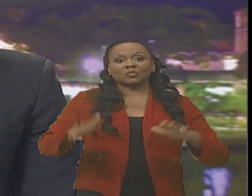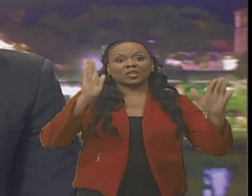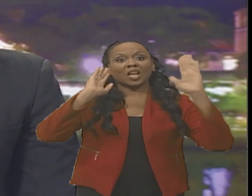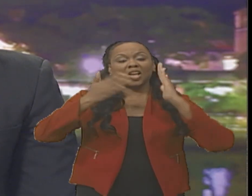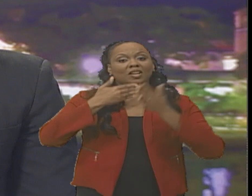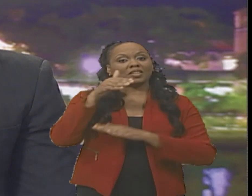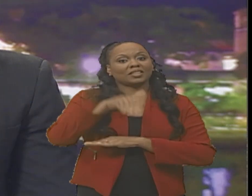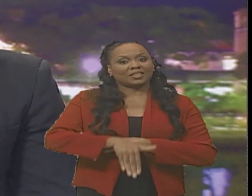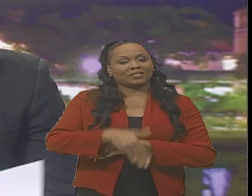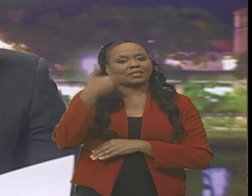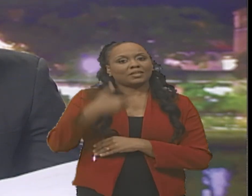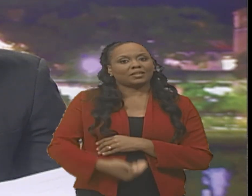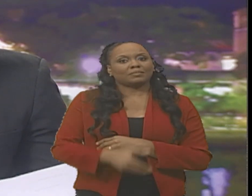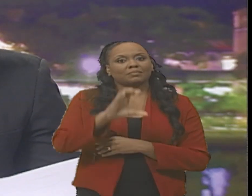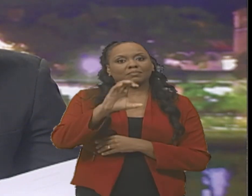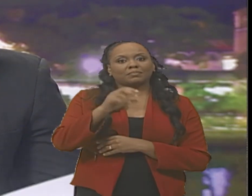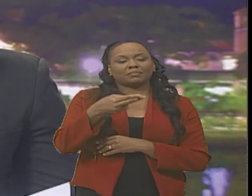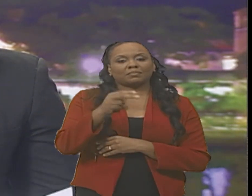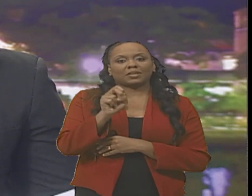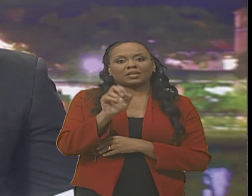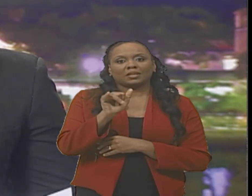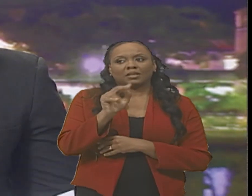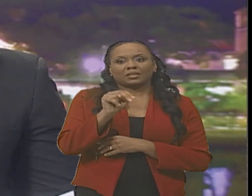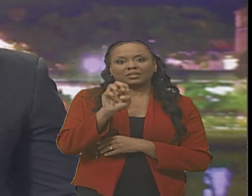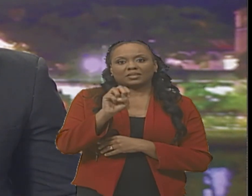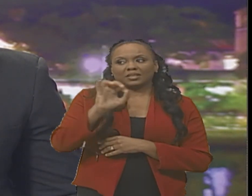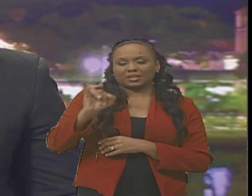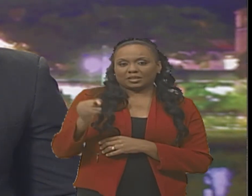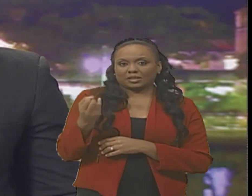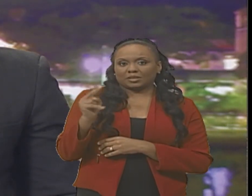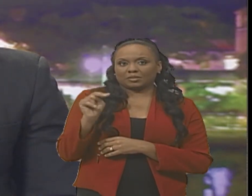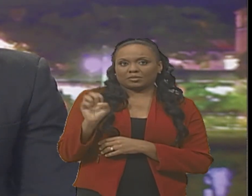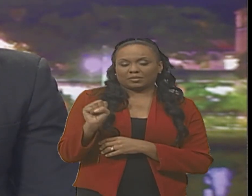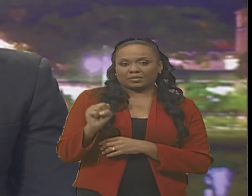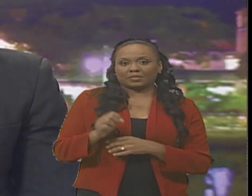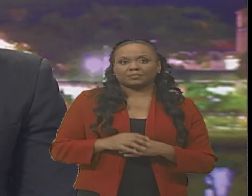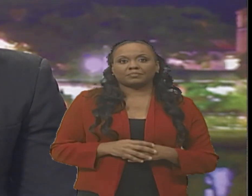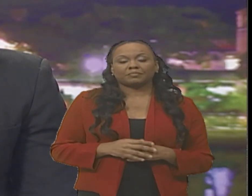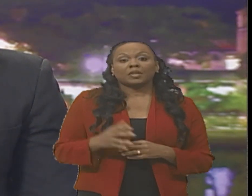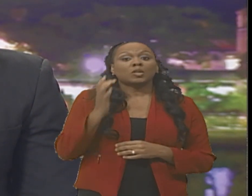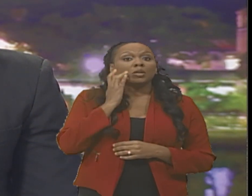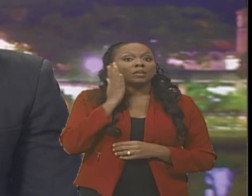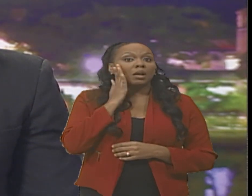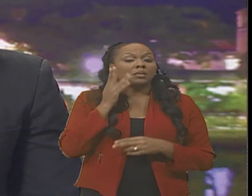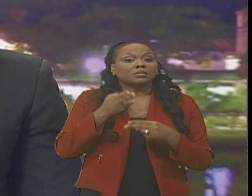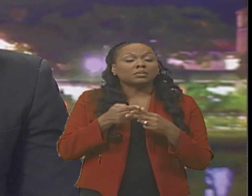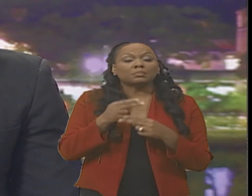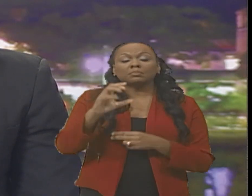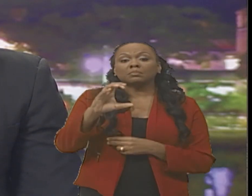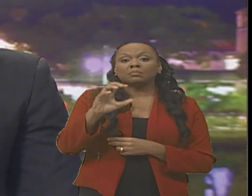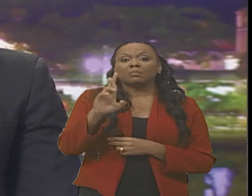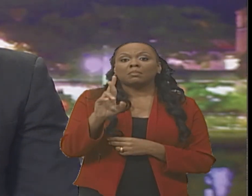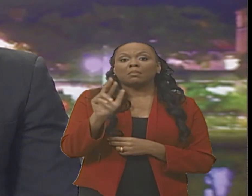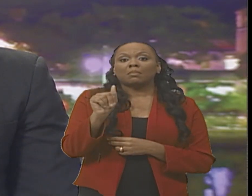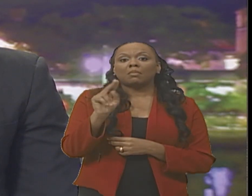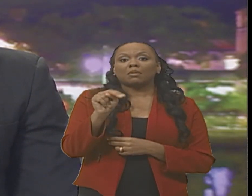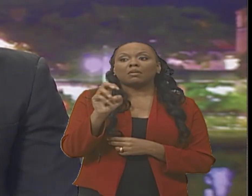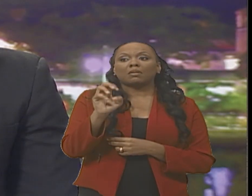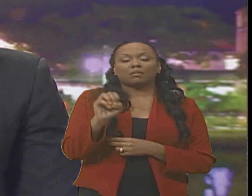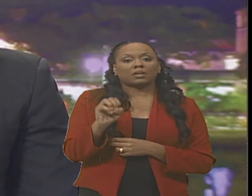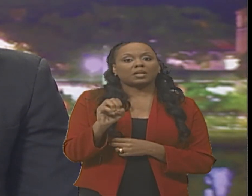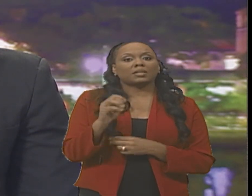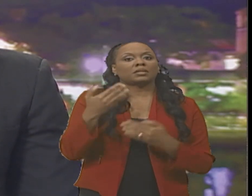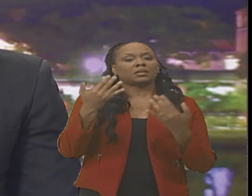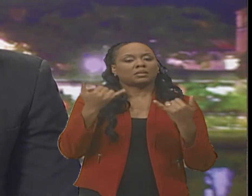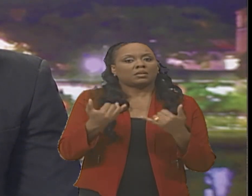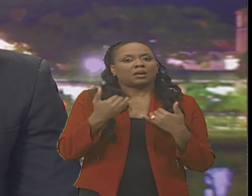Good evening, I'm Shane Jones, leading the news at 7. The Crane Resort has announced a multi-million-dollar deal with